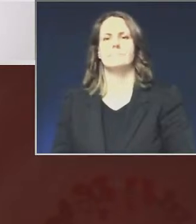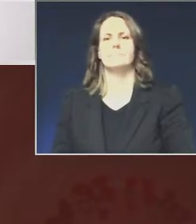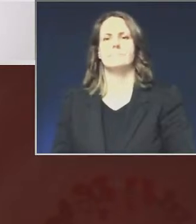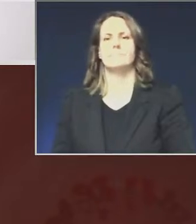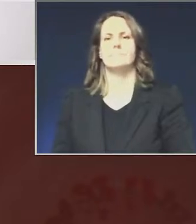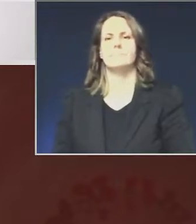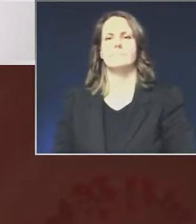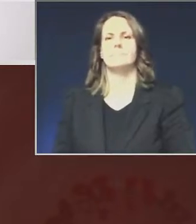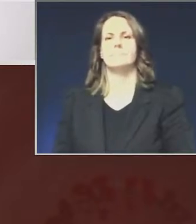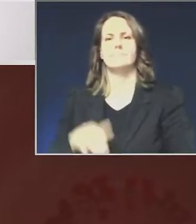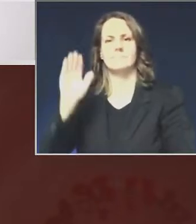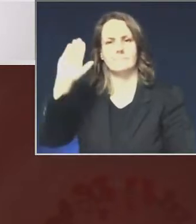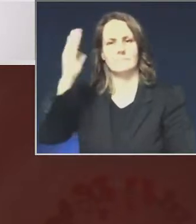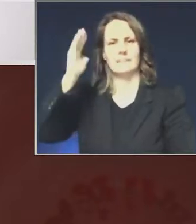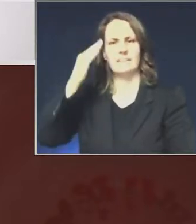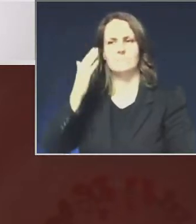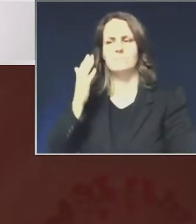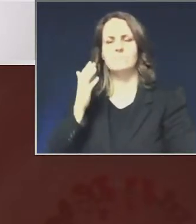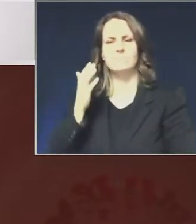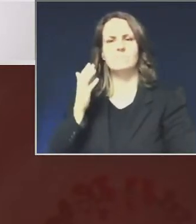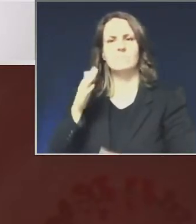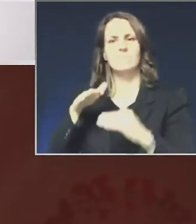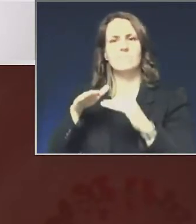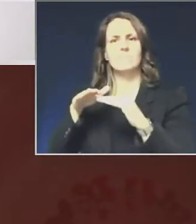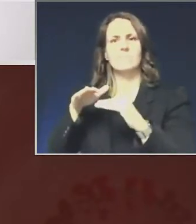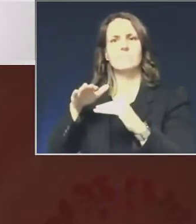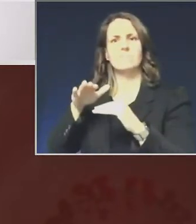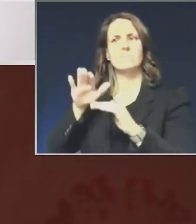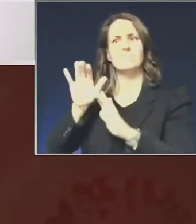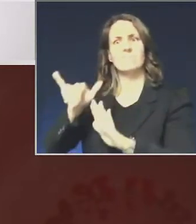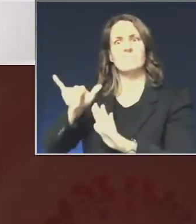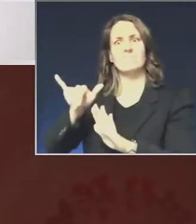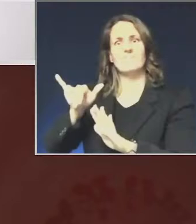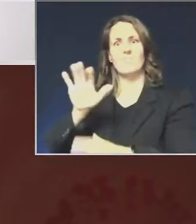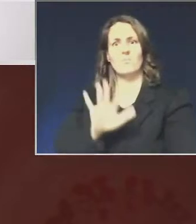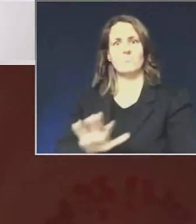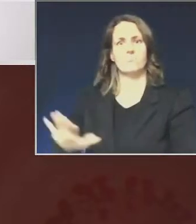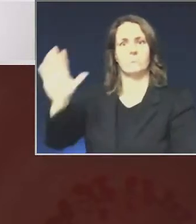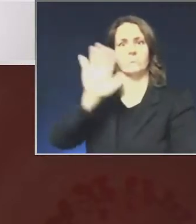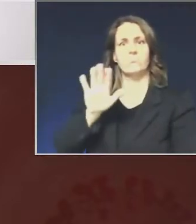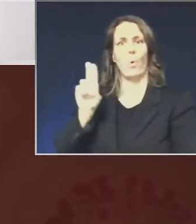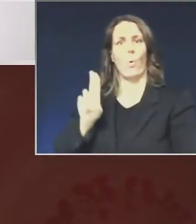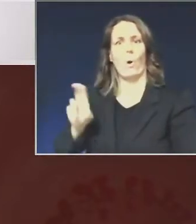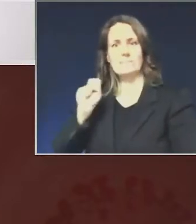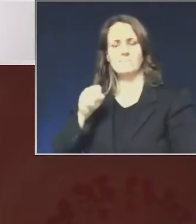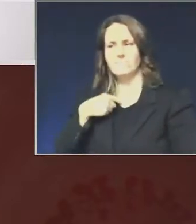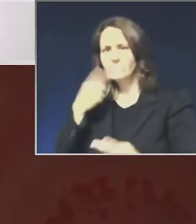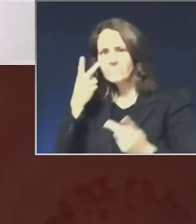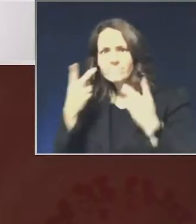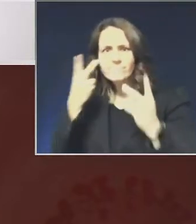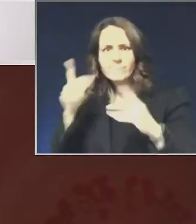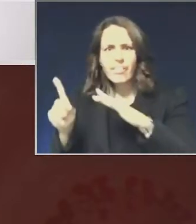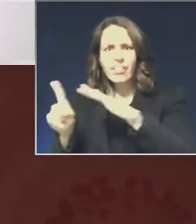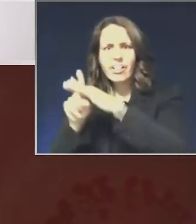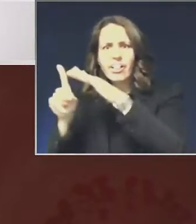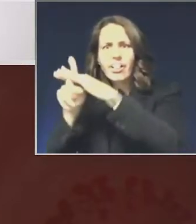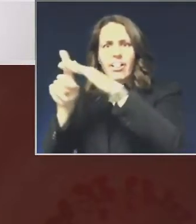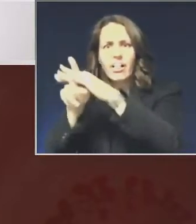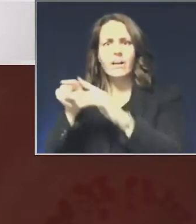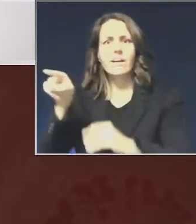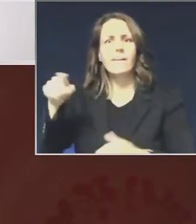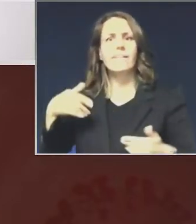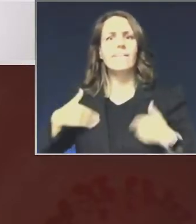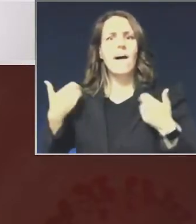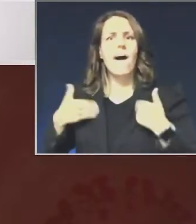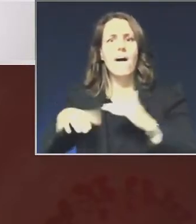and reflecting their greater vulnerability if they're not able to be vaccinated, for instance. I'm wondering if you're seeing that in the data here